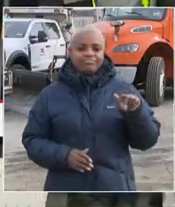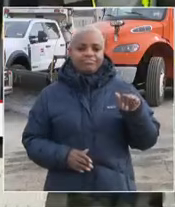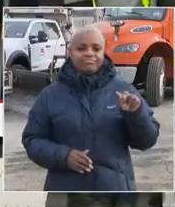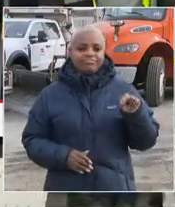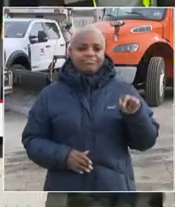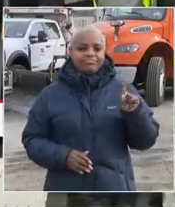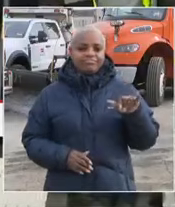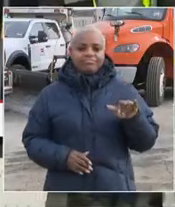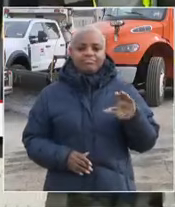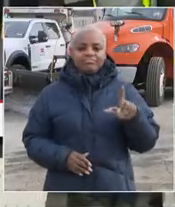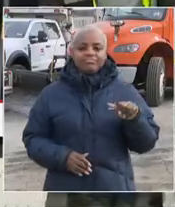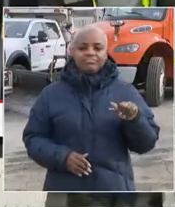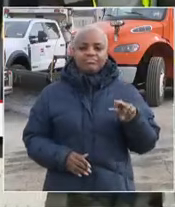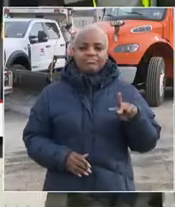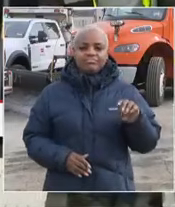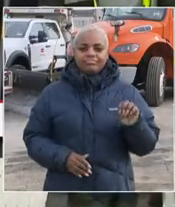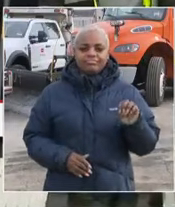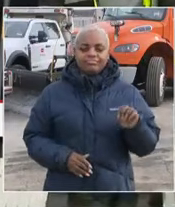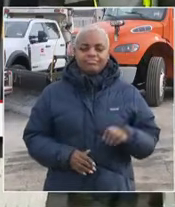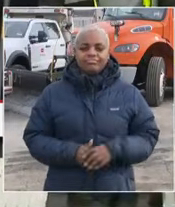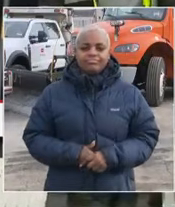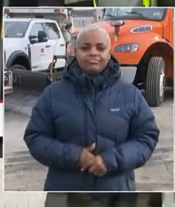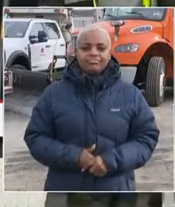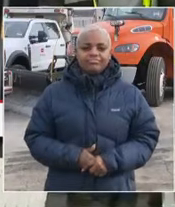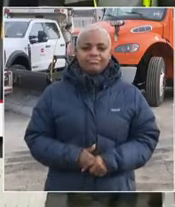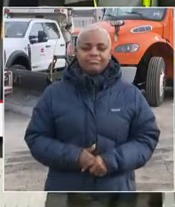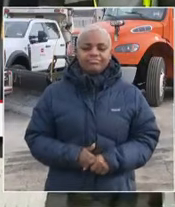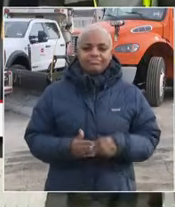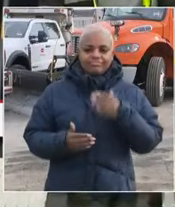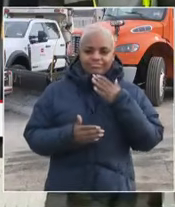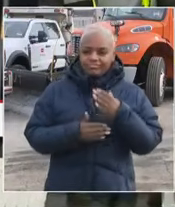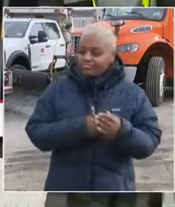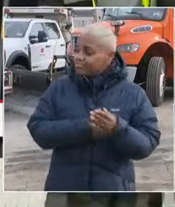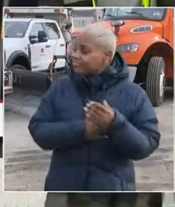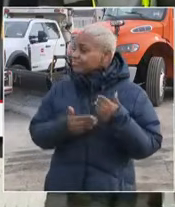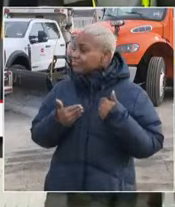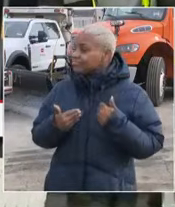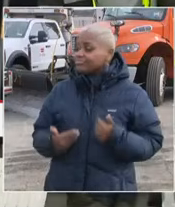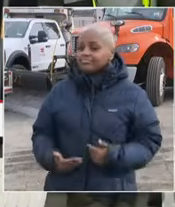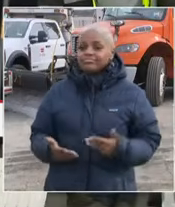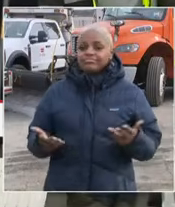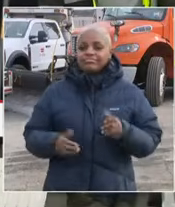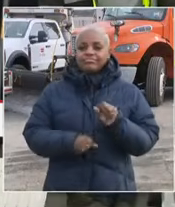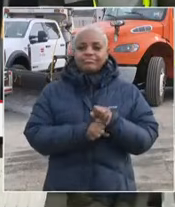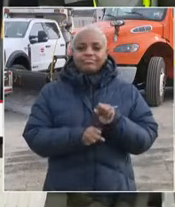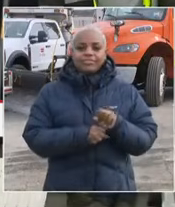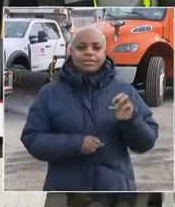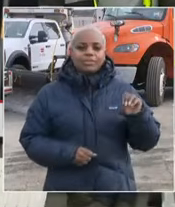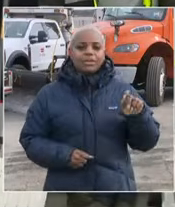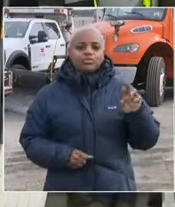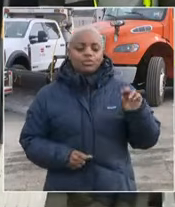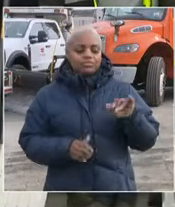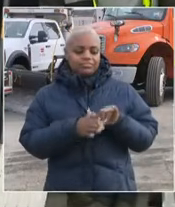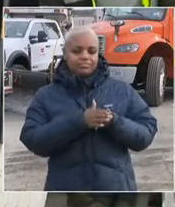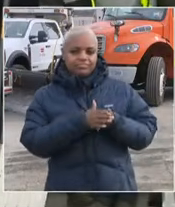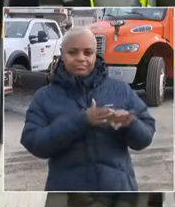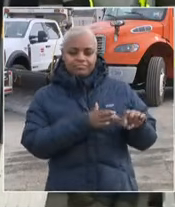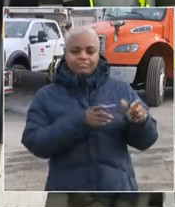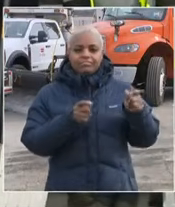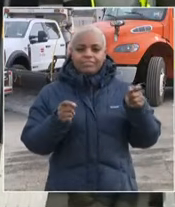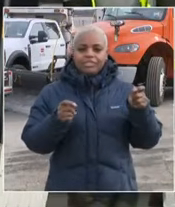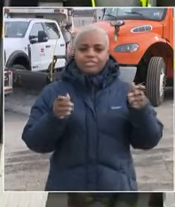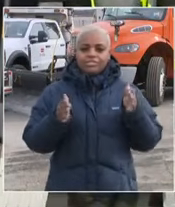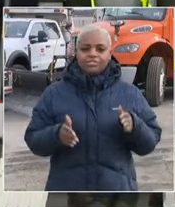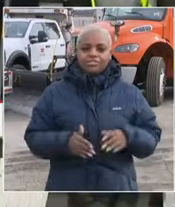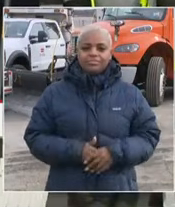Good morning, everyone. Randy Clark, the Metro General Manager. I want to thank the Mayor for having me here today. It further reemphasizes that partnerships are